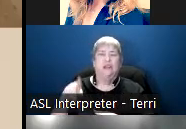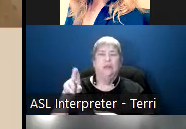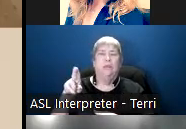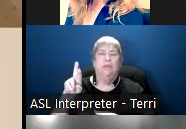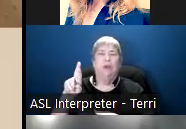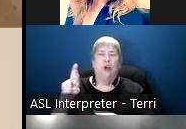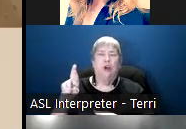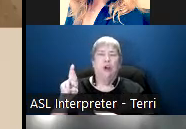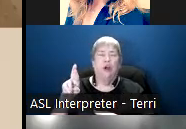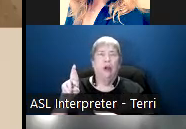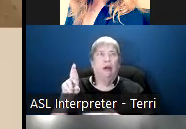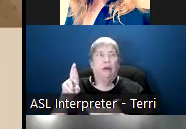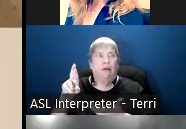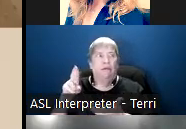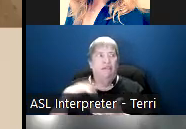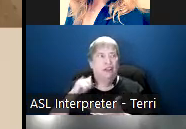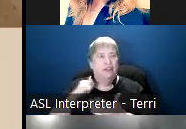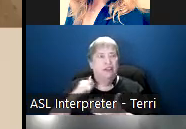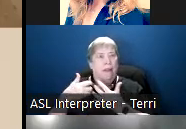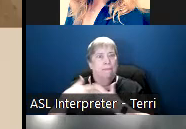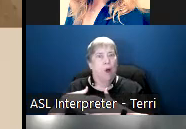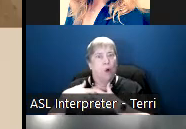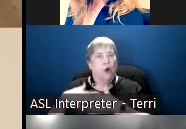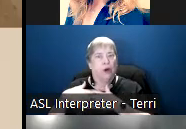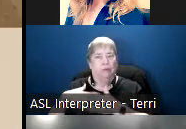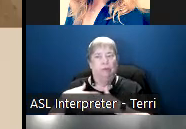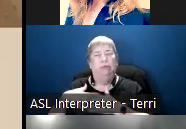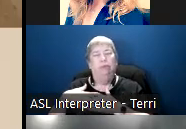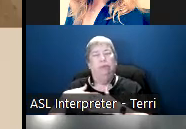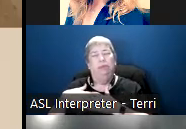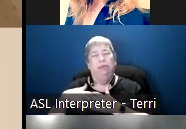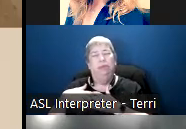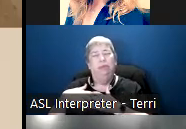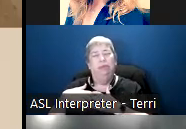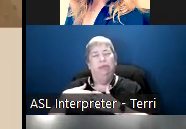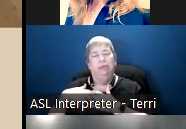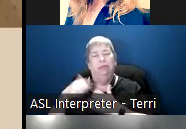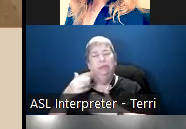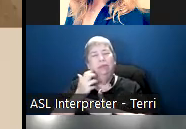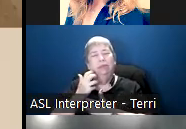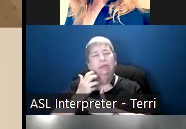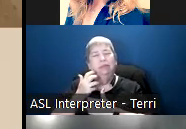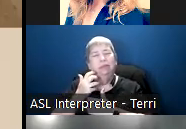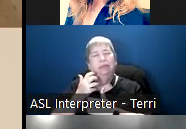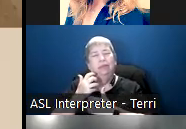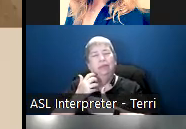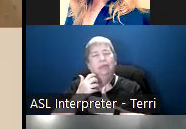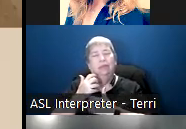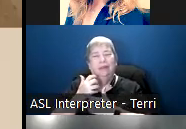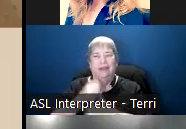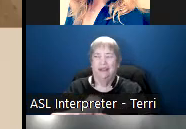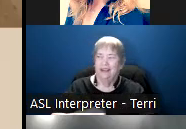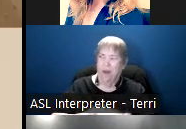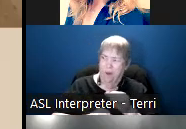really powerful, and that's really soothing to all of us. Yeah, definitely. I can relate to that with my